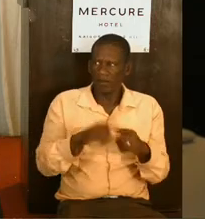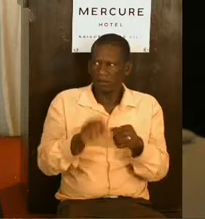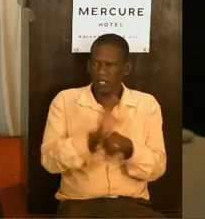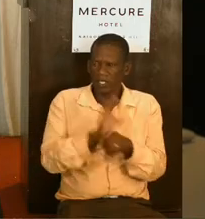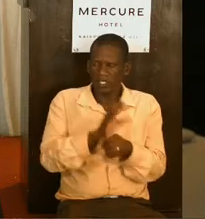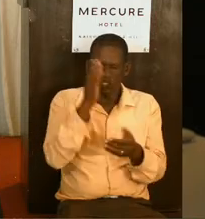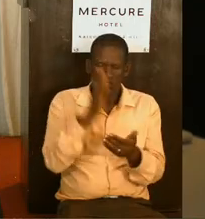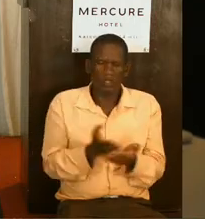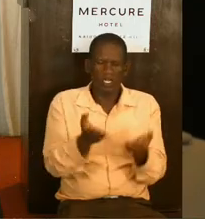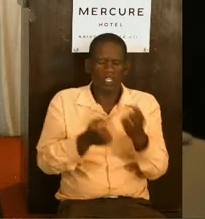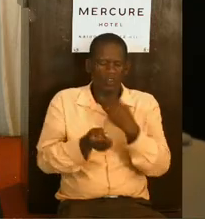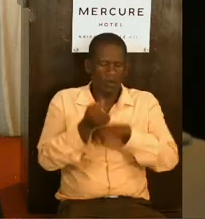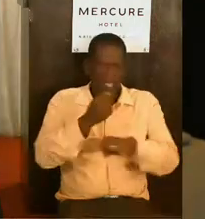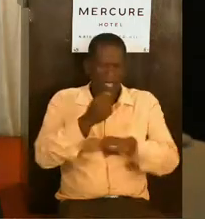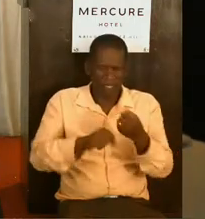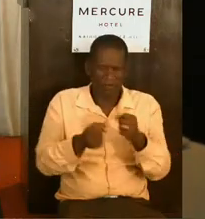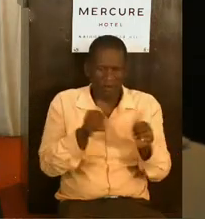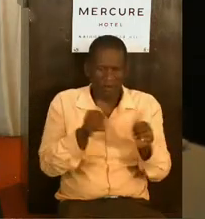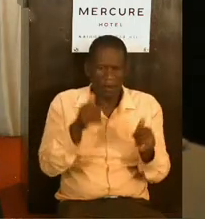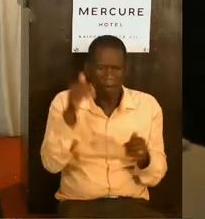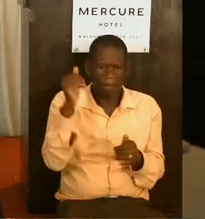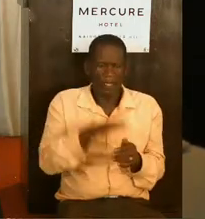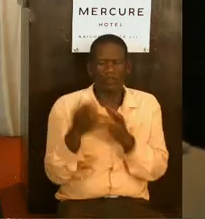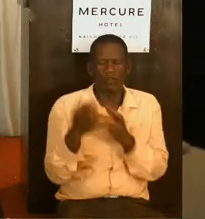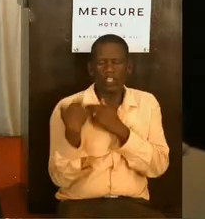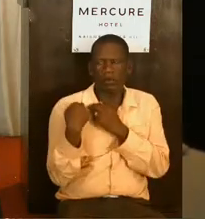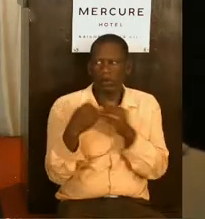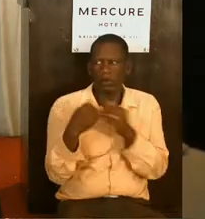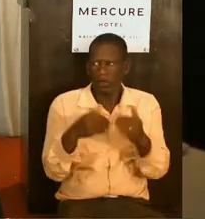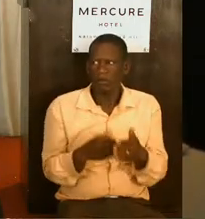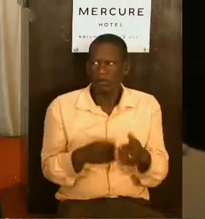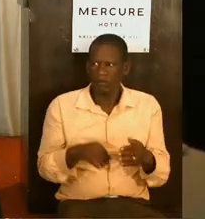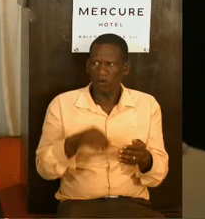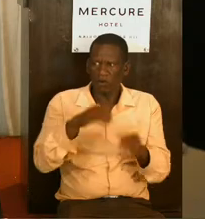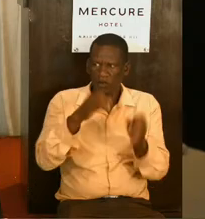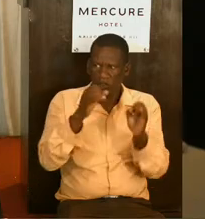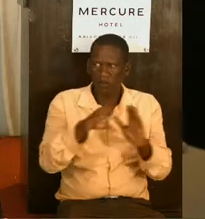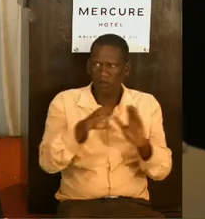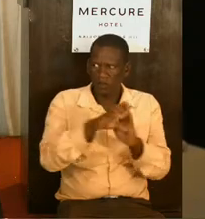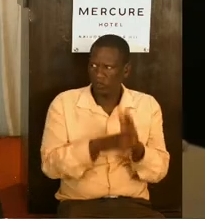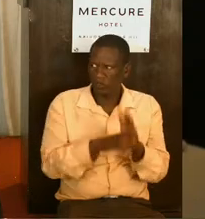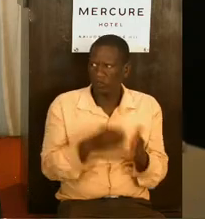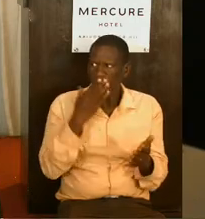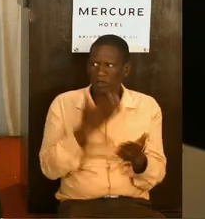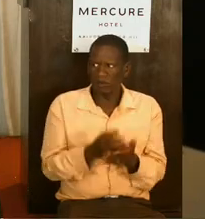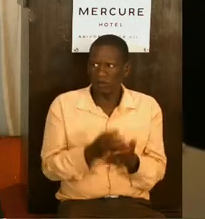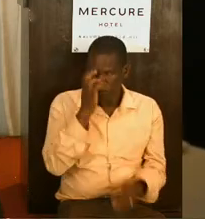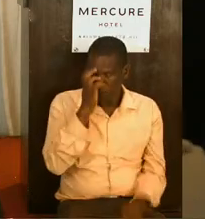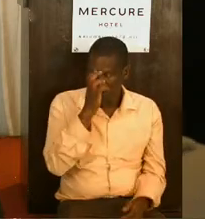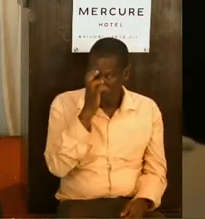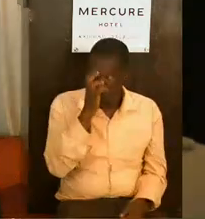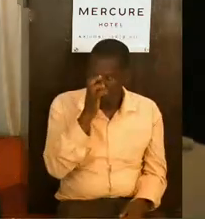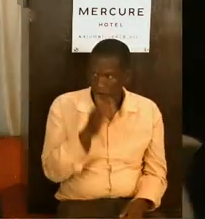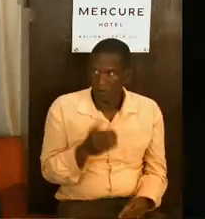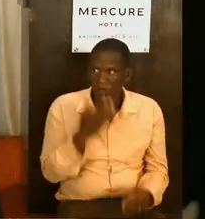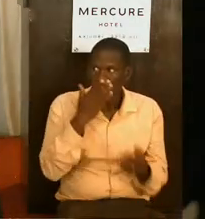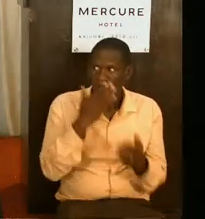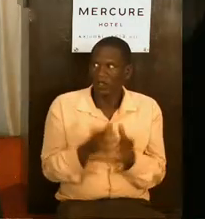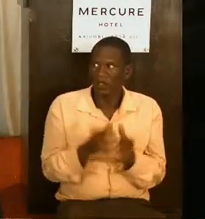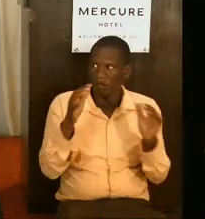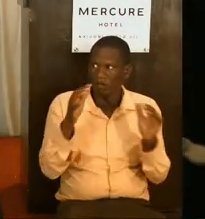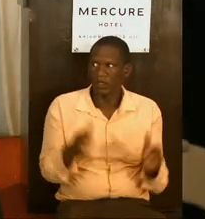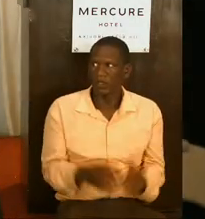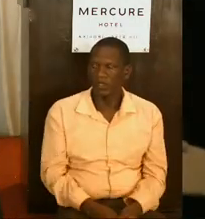churches really need to activate back to the role they played before we got the Constitution thank you very much